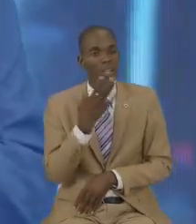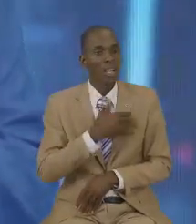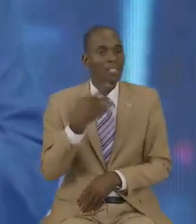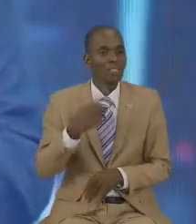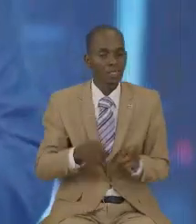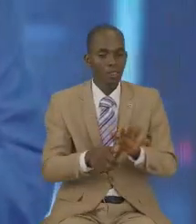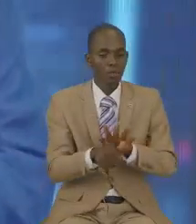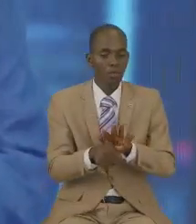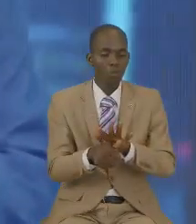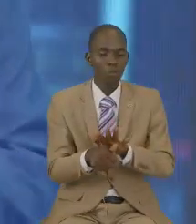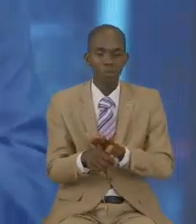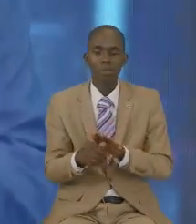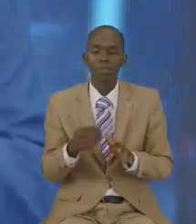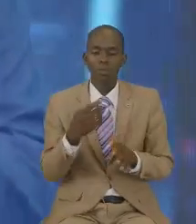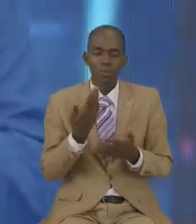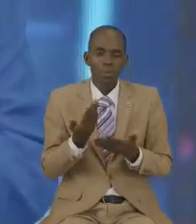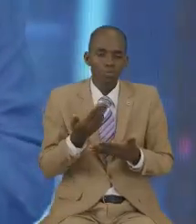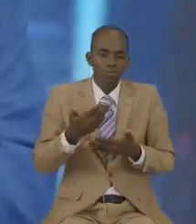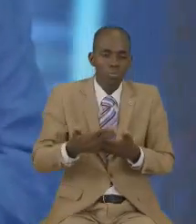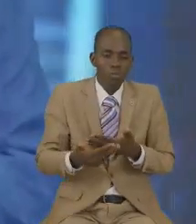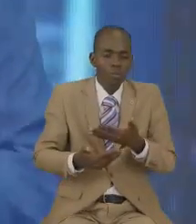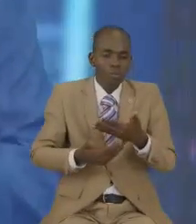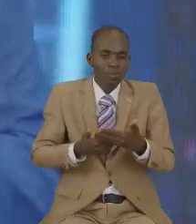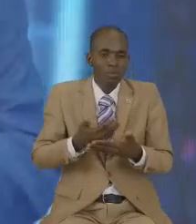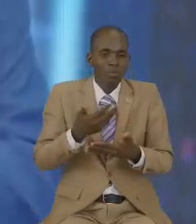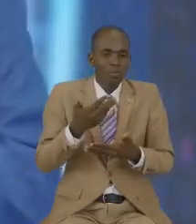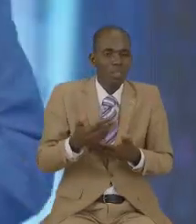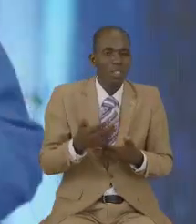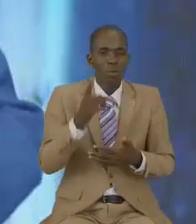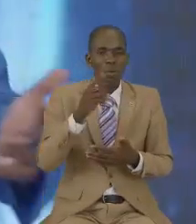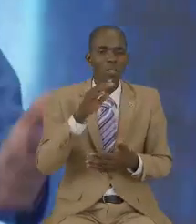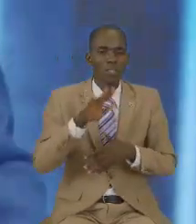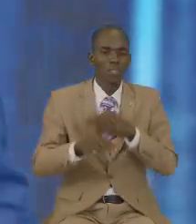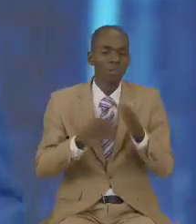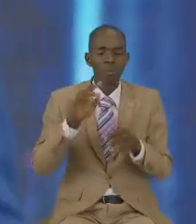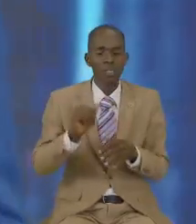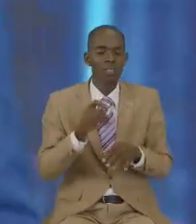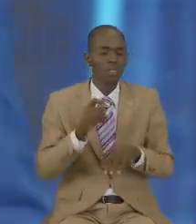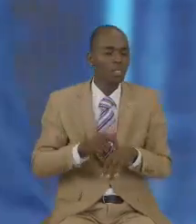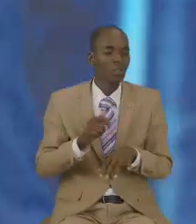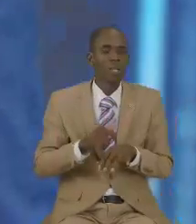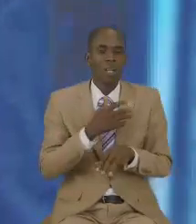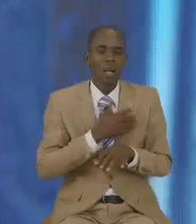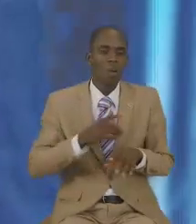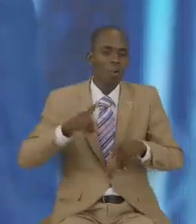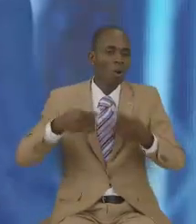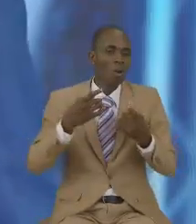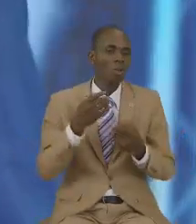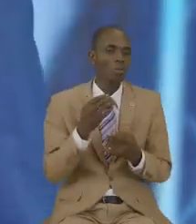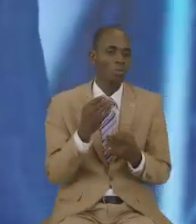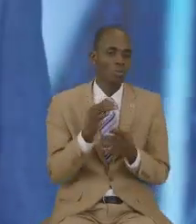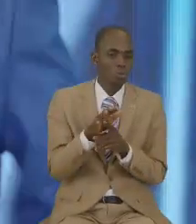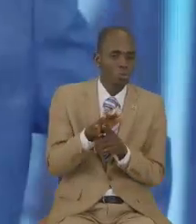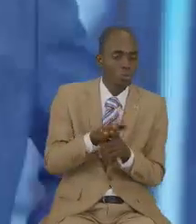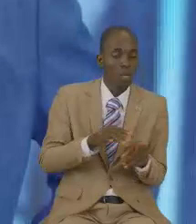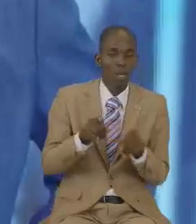patiently, gradually, a step at a time, slowly, he went. And while the hare was still